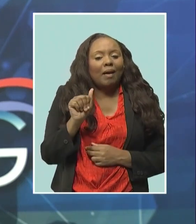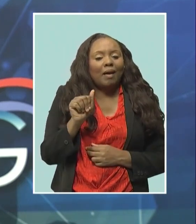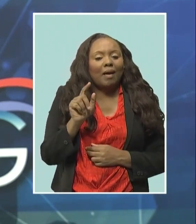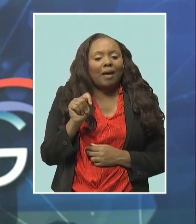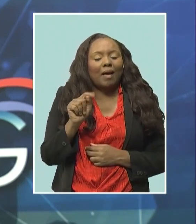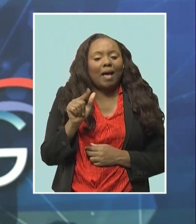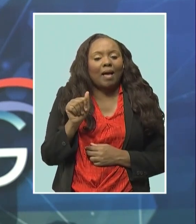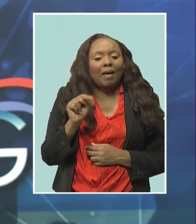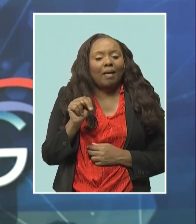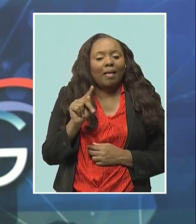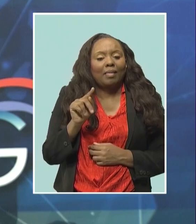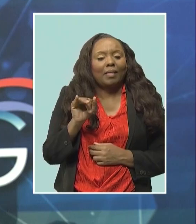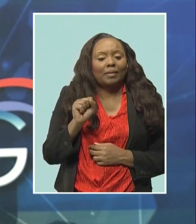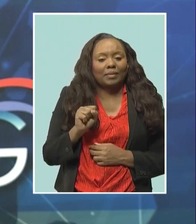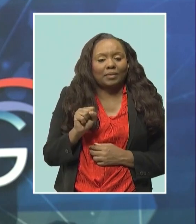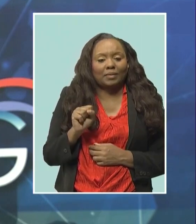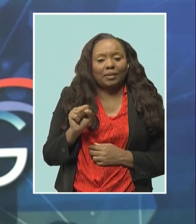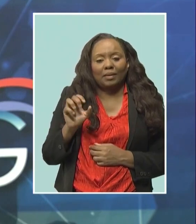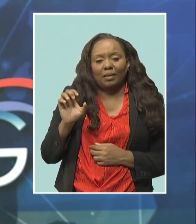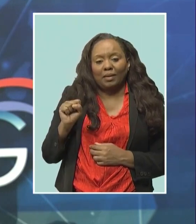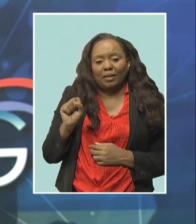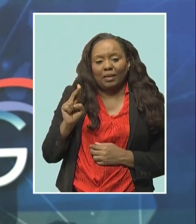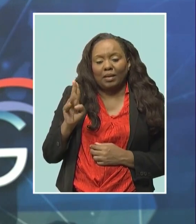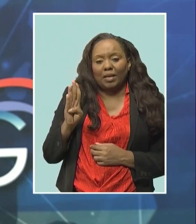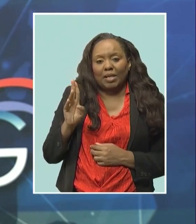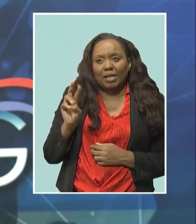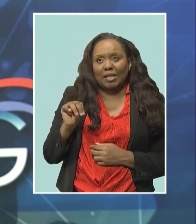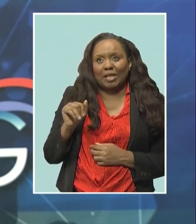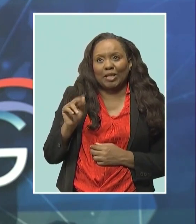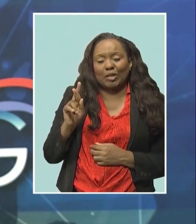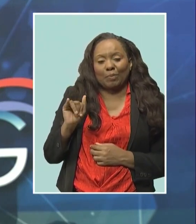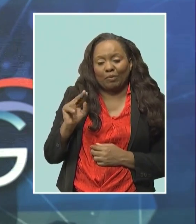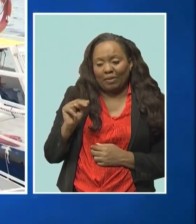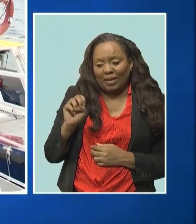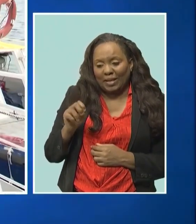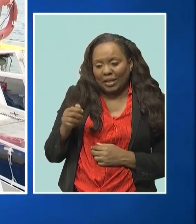the damage which can be done to the marine environment.